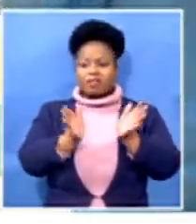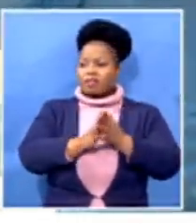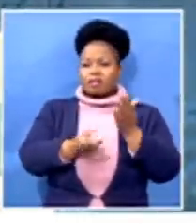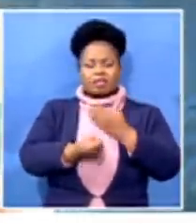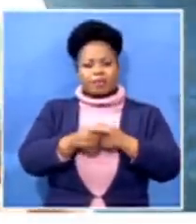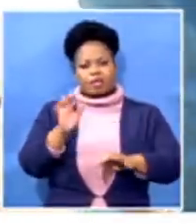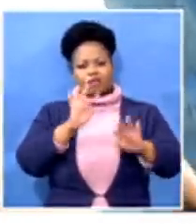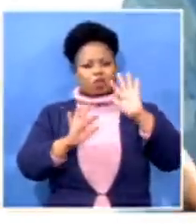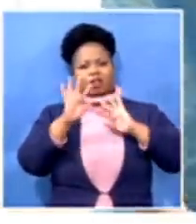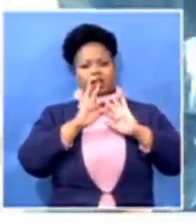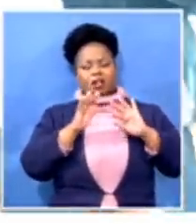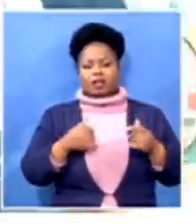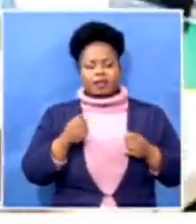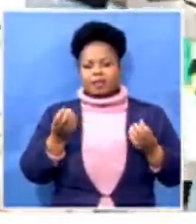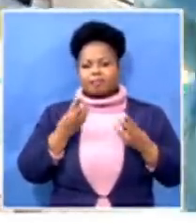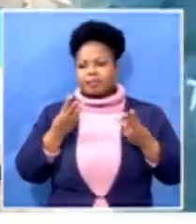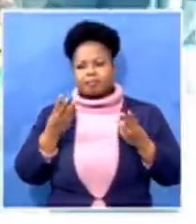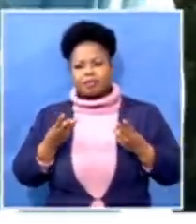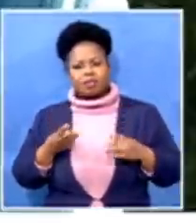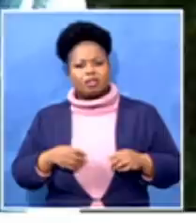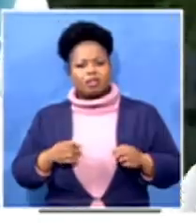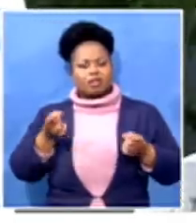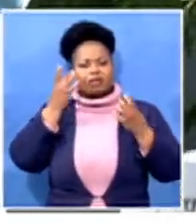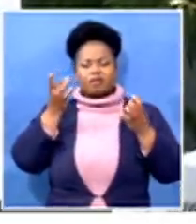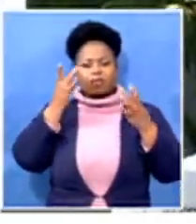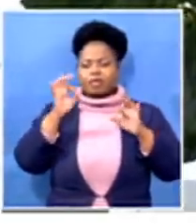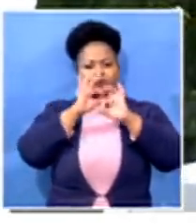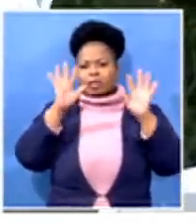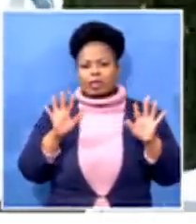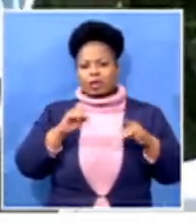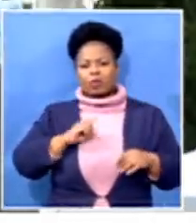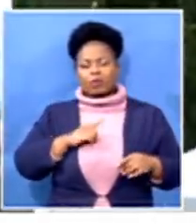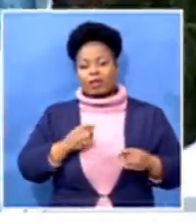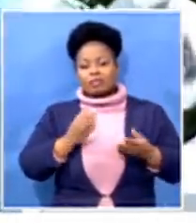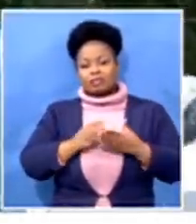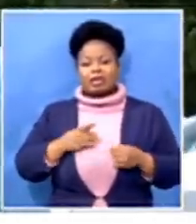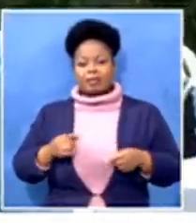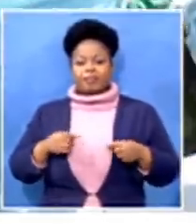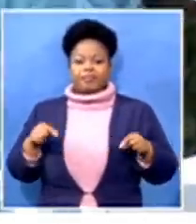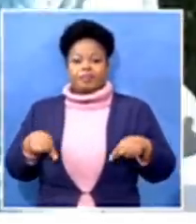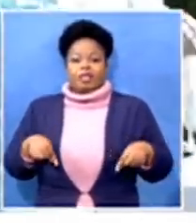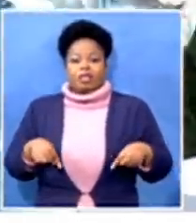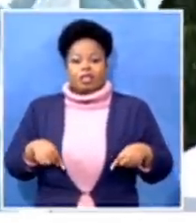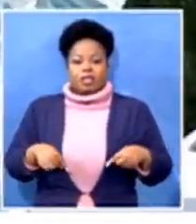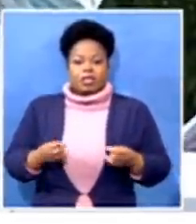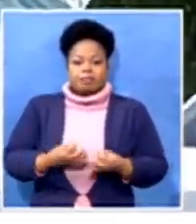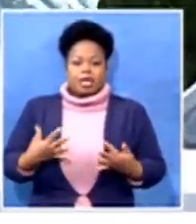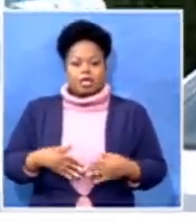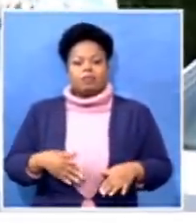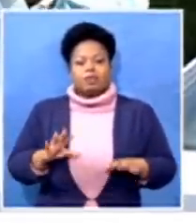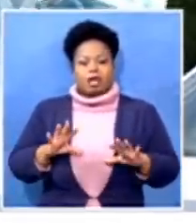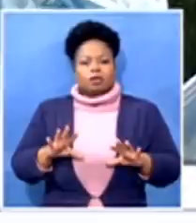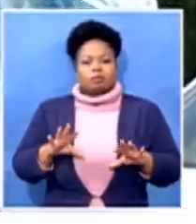kind of information that everyone was receiving about how deadly this virus was, everyone kind of just stopped and almost